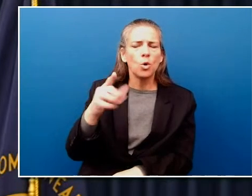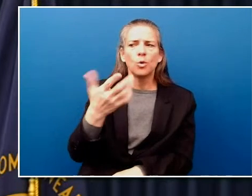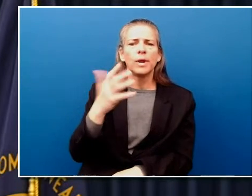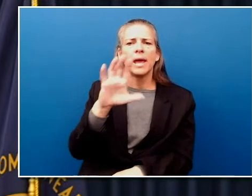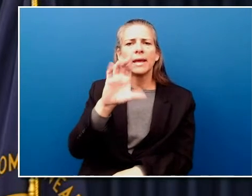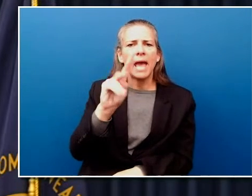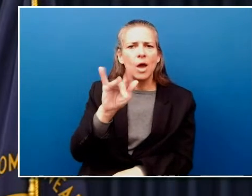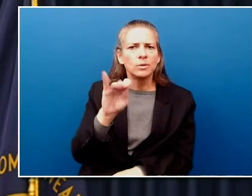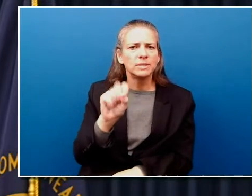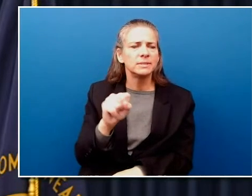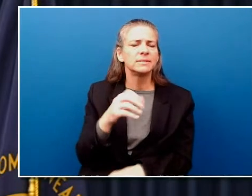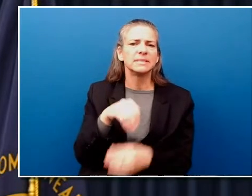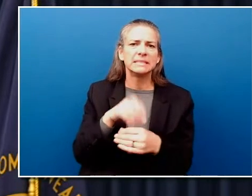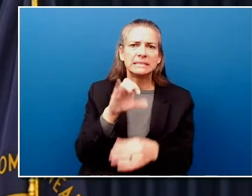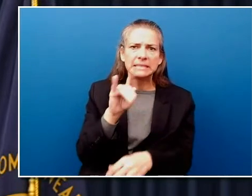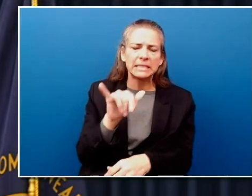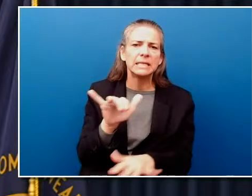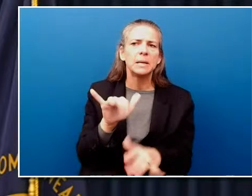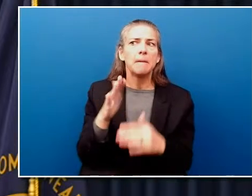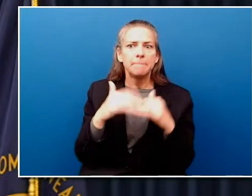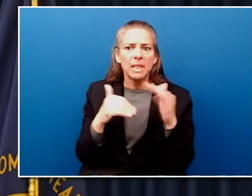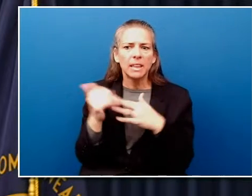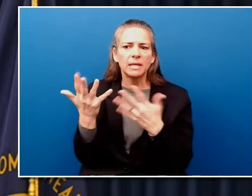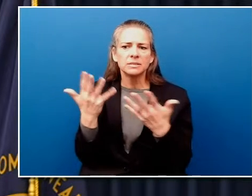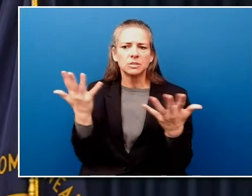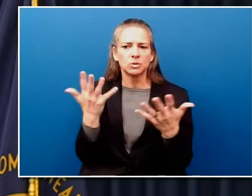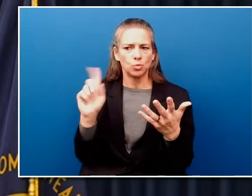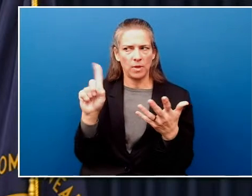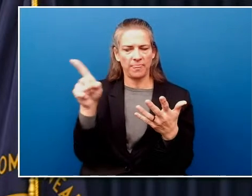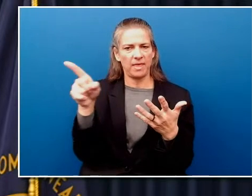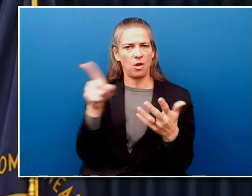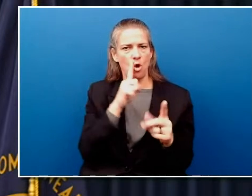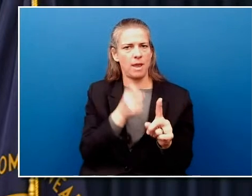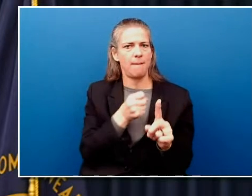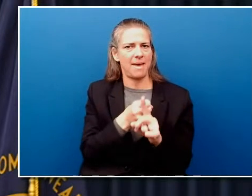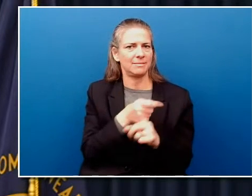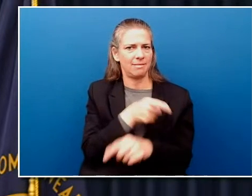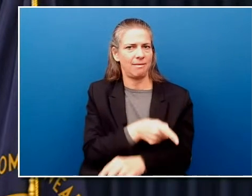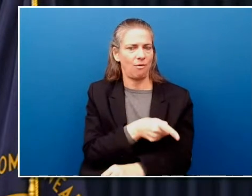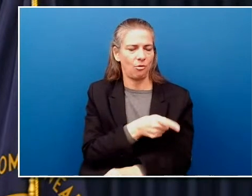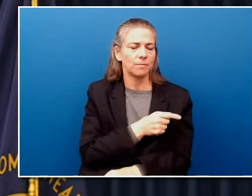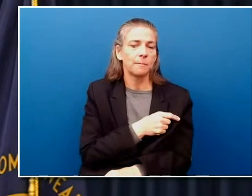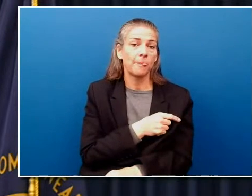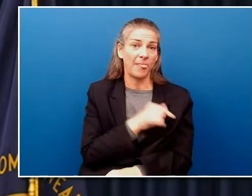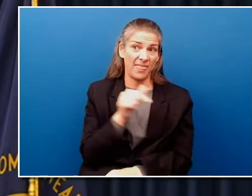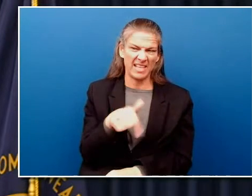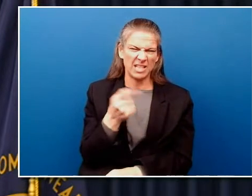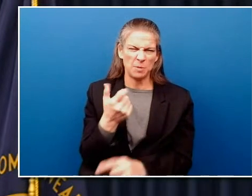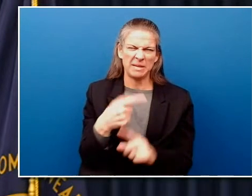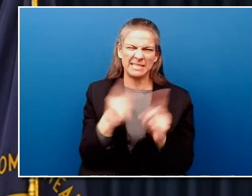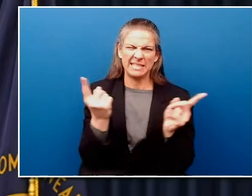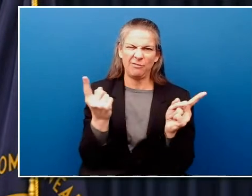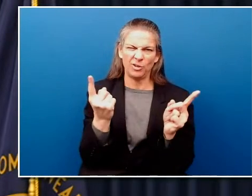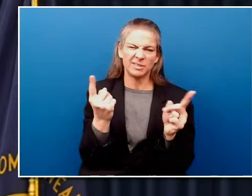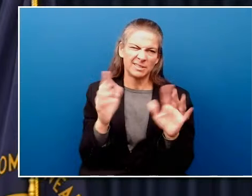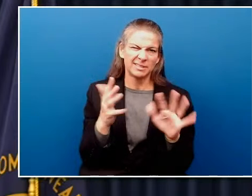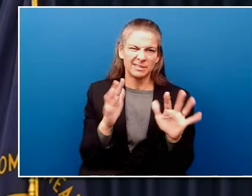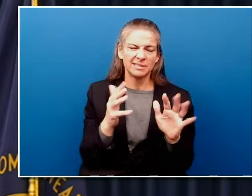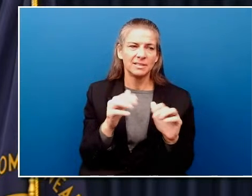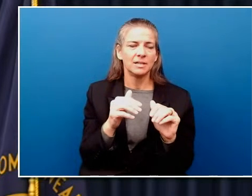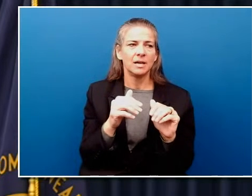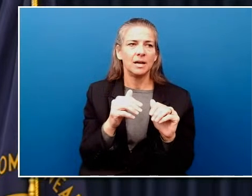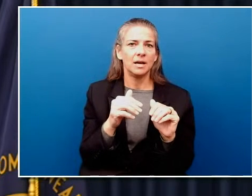and city buildings that might have been impacted. This one is going to be a little different than others about whether we reach the